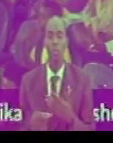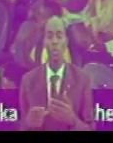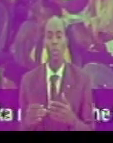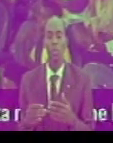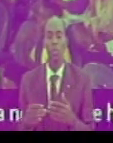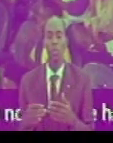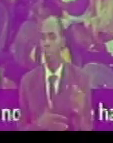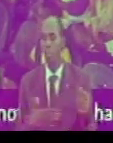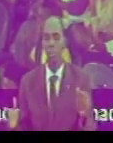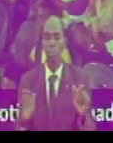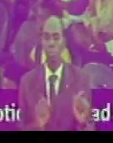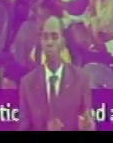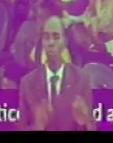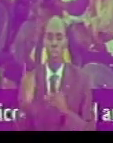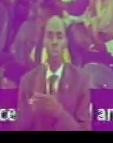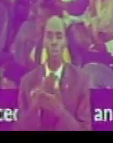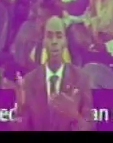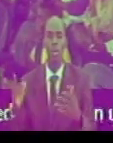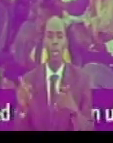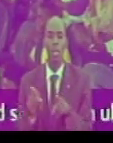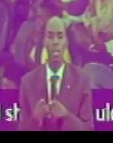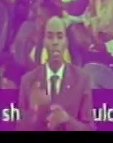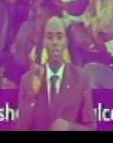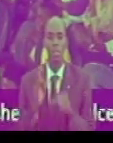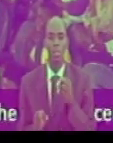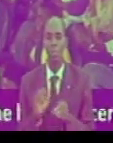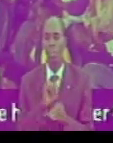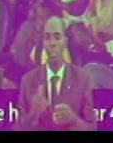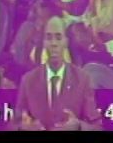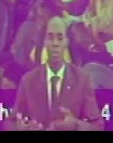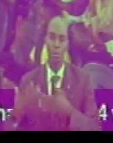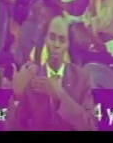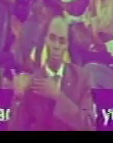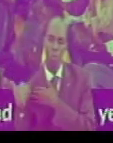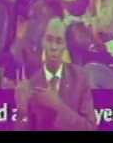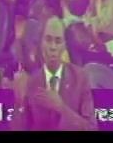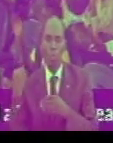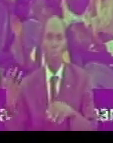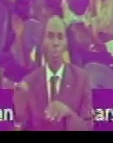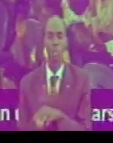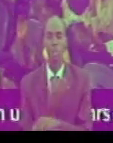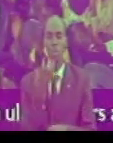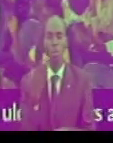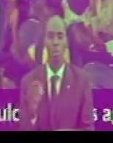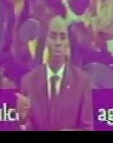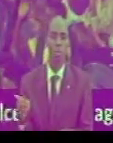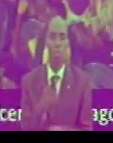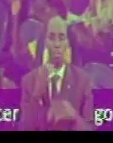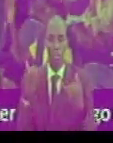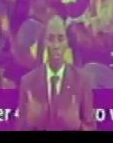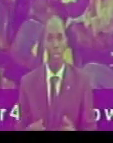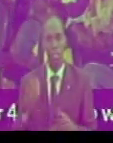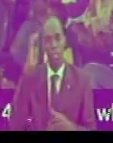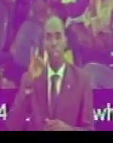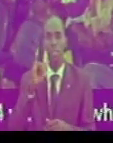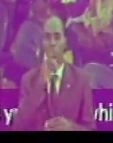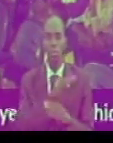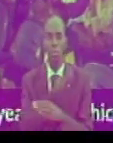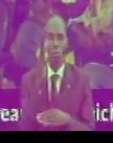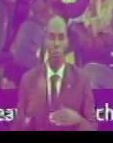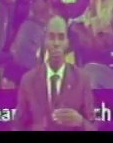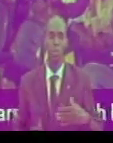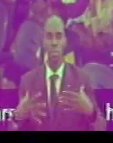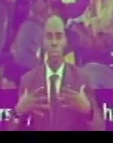now, he is completely whole. Praise the Lord. And here is a great testimony. His name